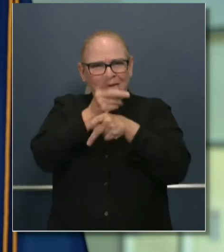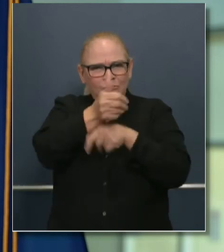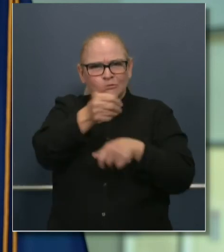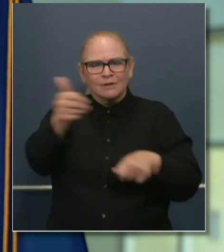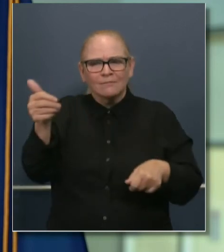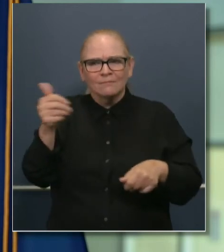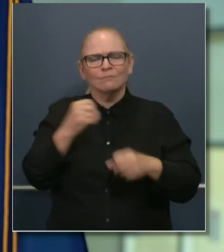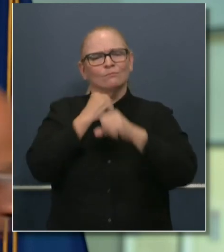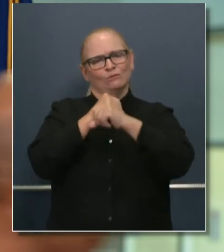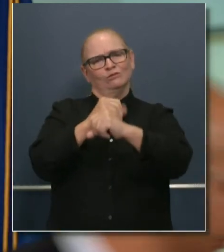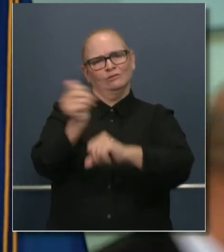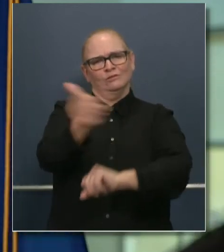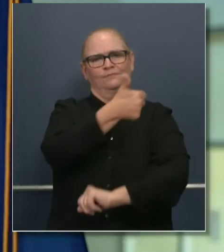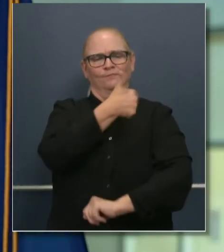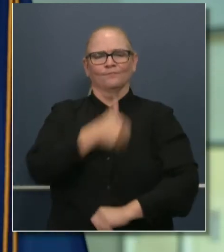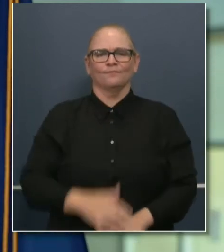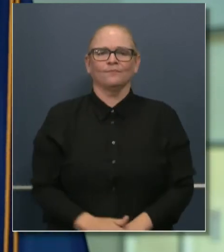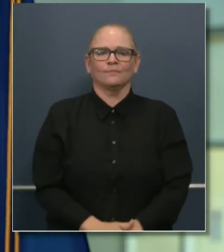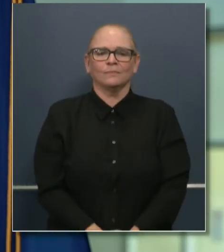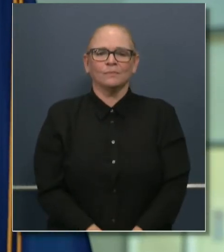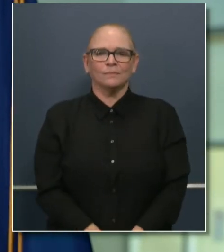diseases.